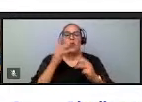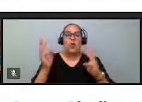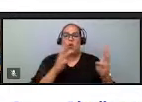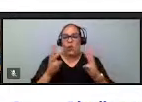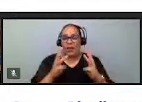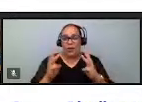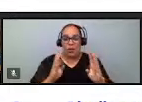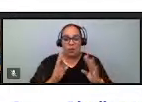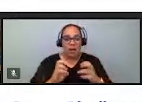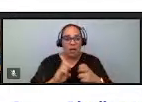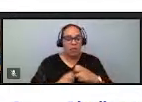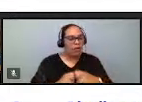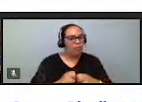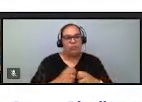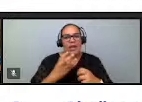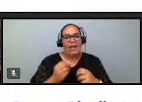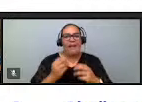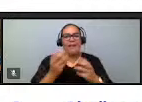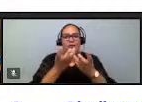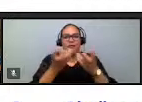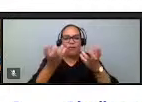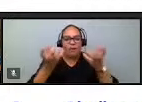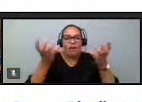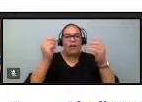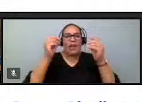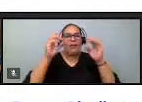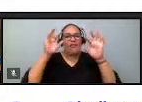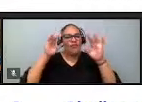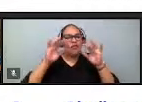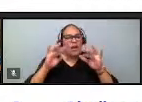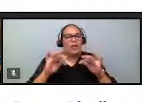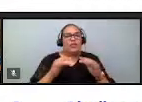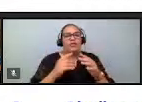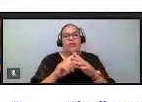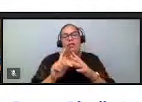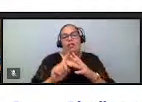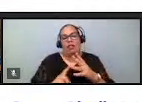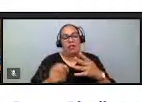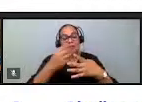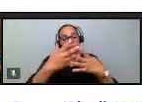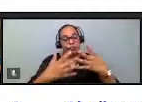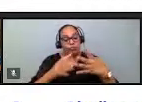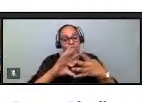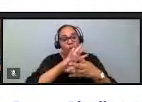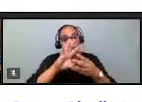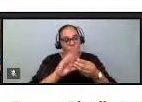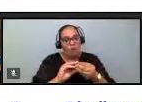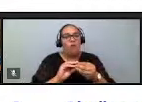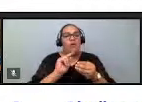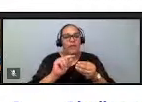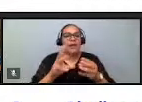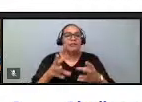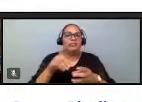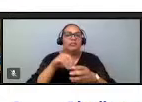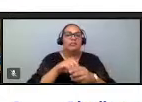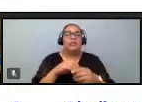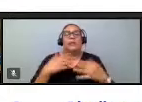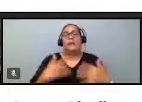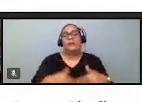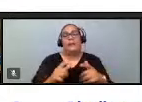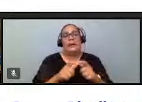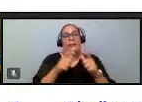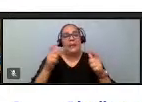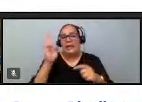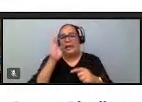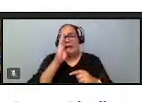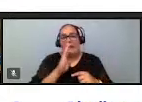is not the only problem there's fog and there's ranging as well and all of that manifests in a really